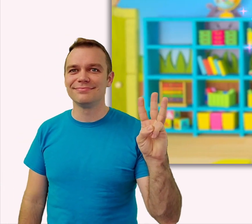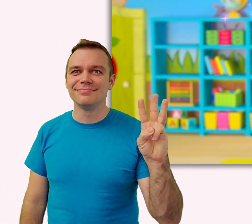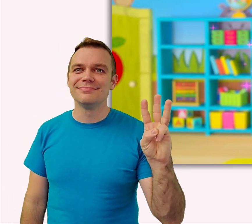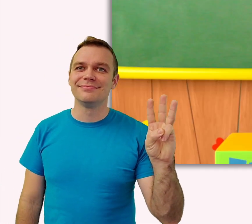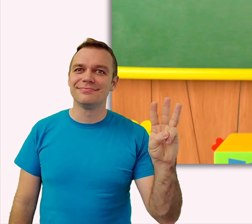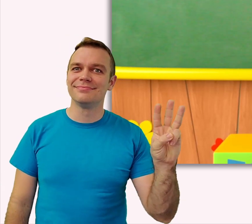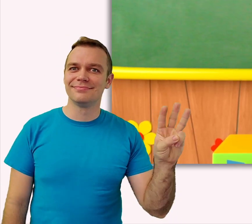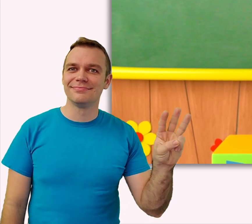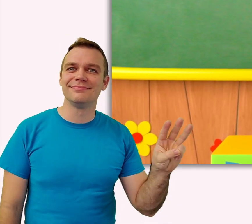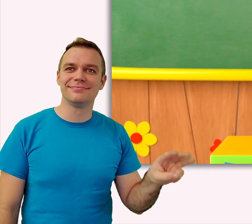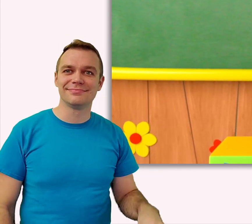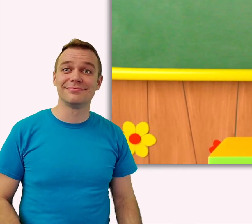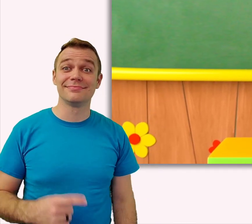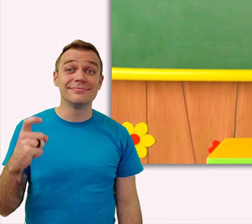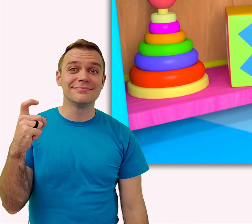W